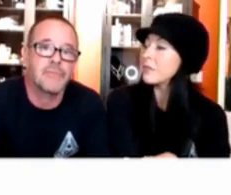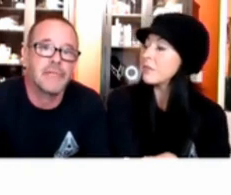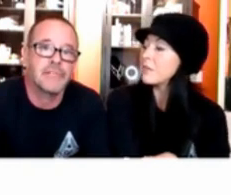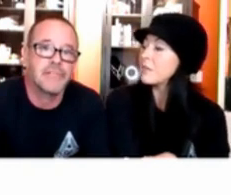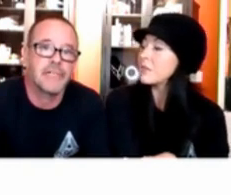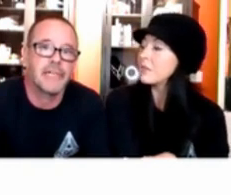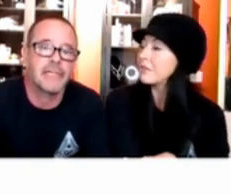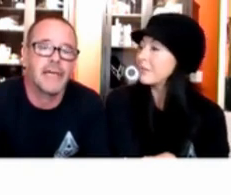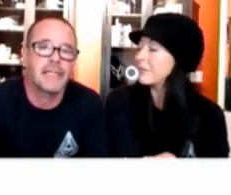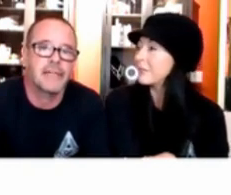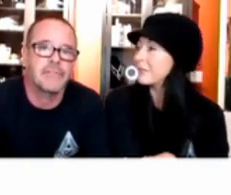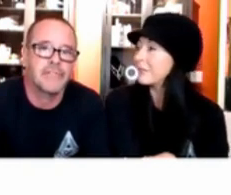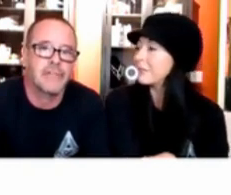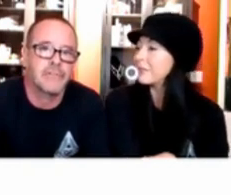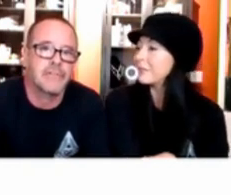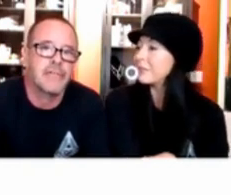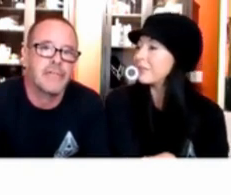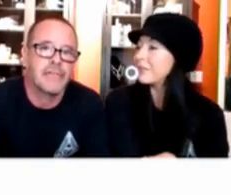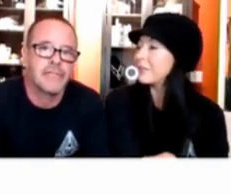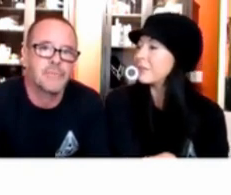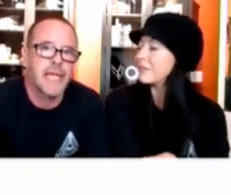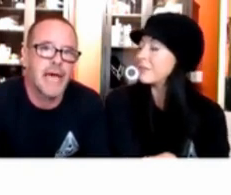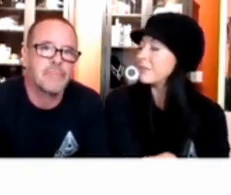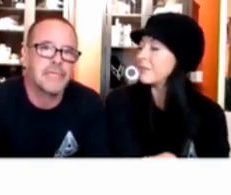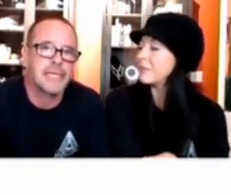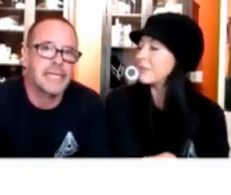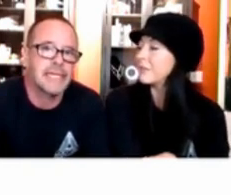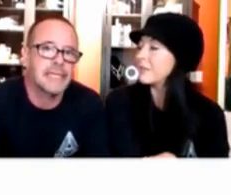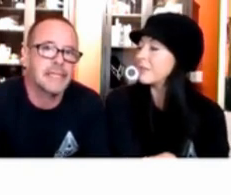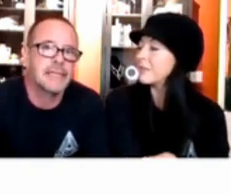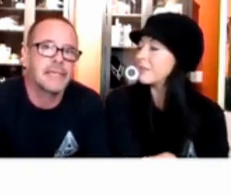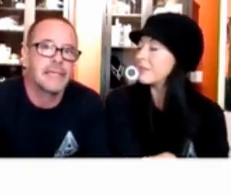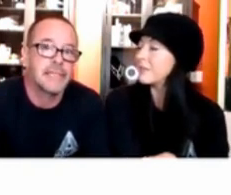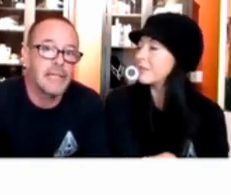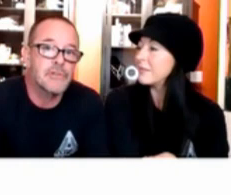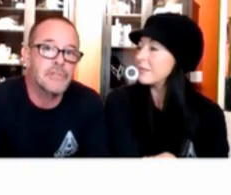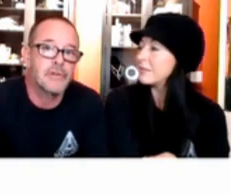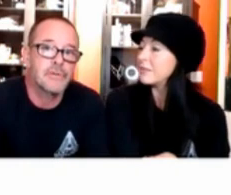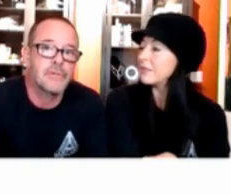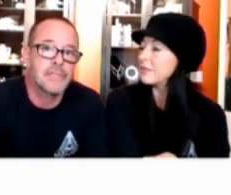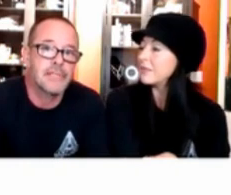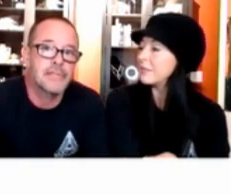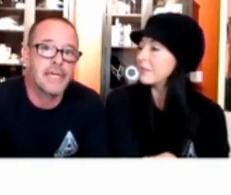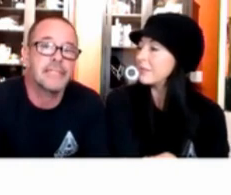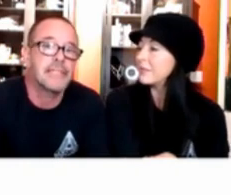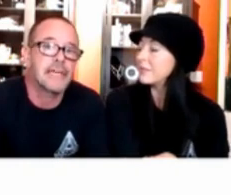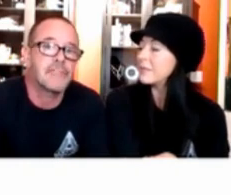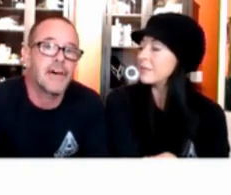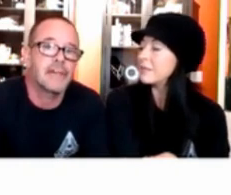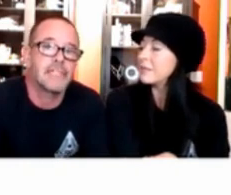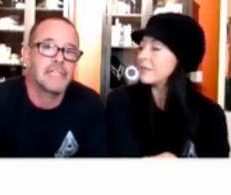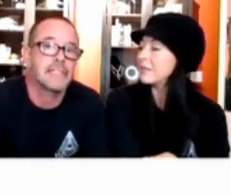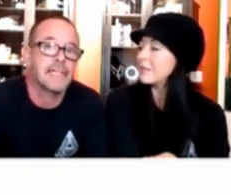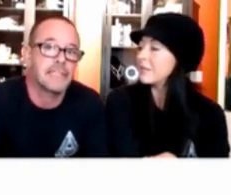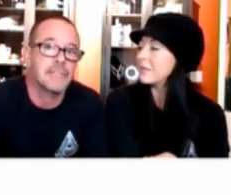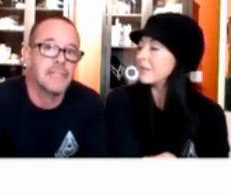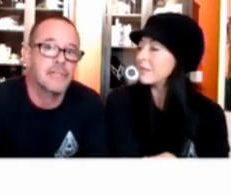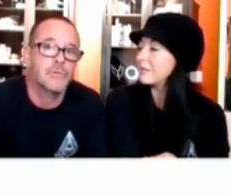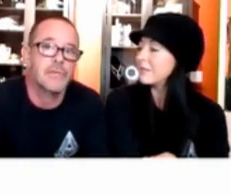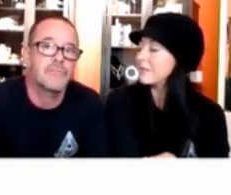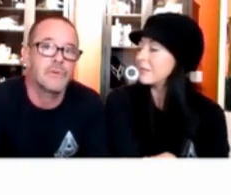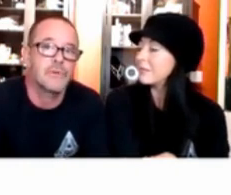been studying and have discovered has been happening in Yellowstone since 1995 and